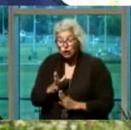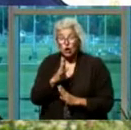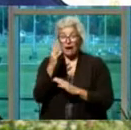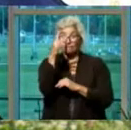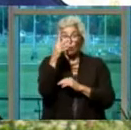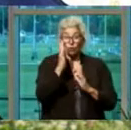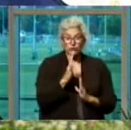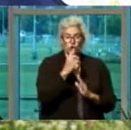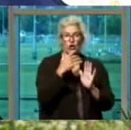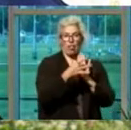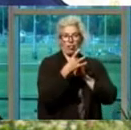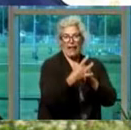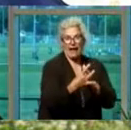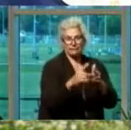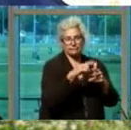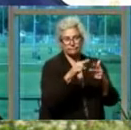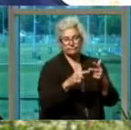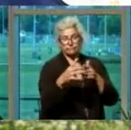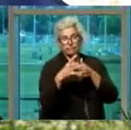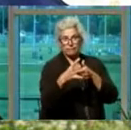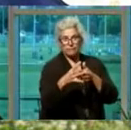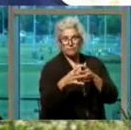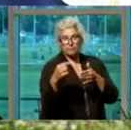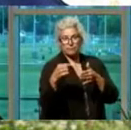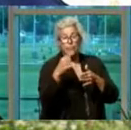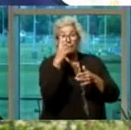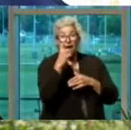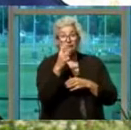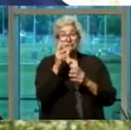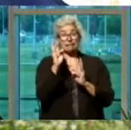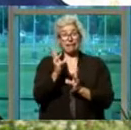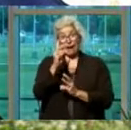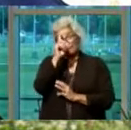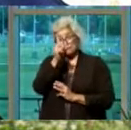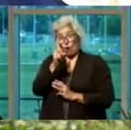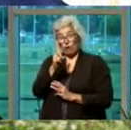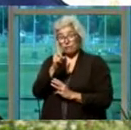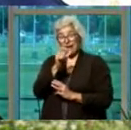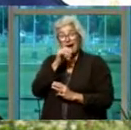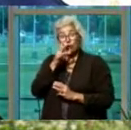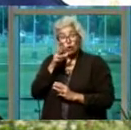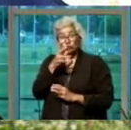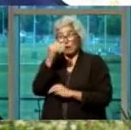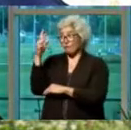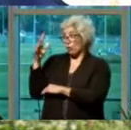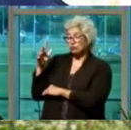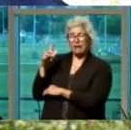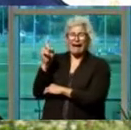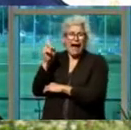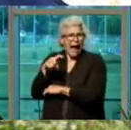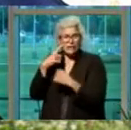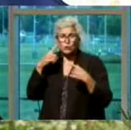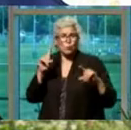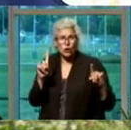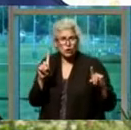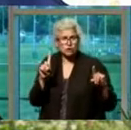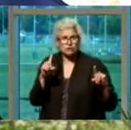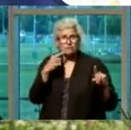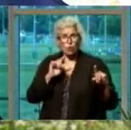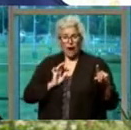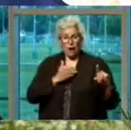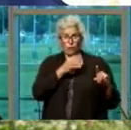led. Because after all, climate smart agriculture and forestry as simply has to work for our